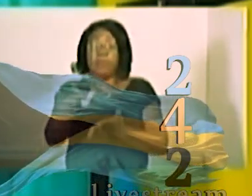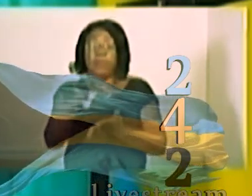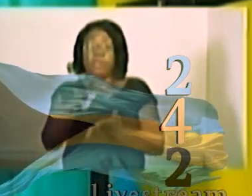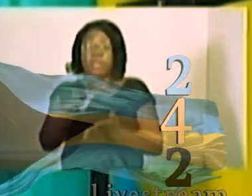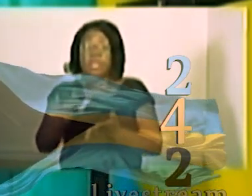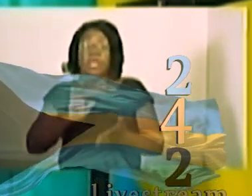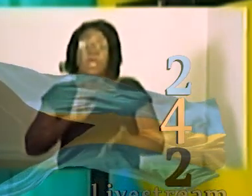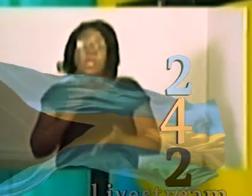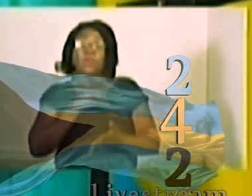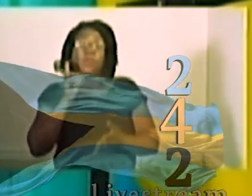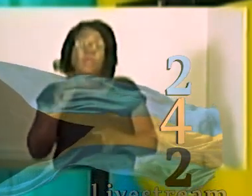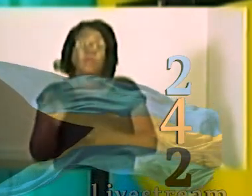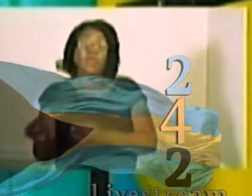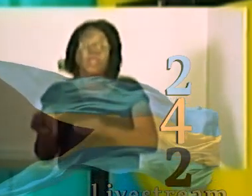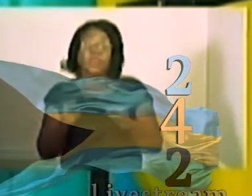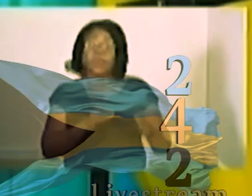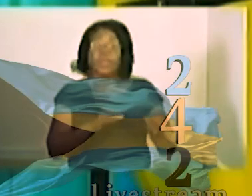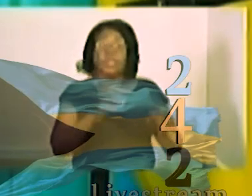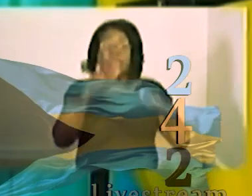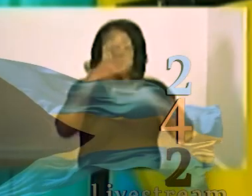have also put in place